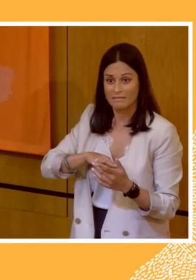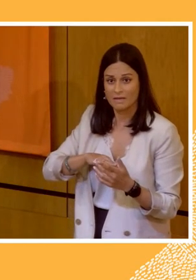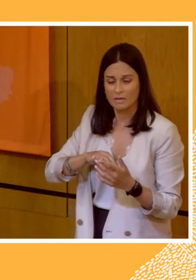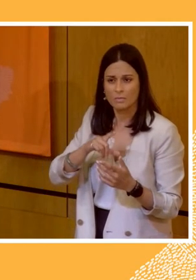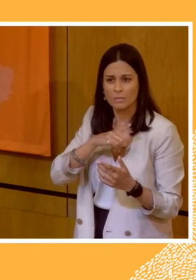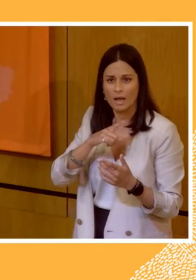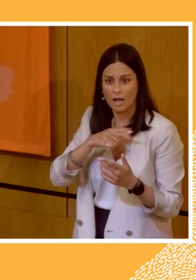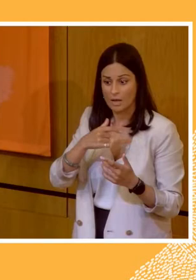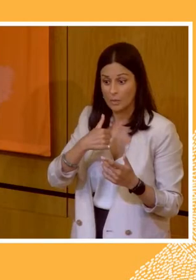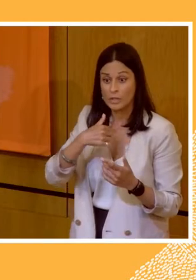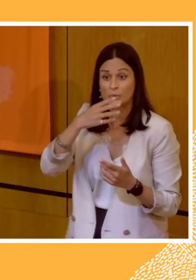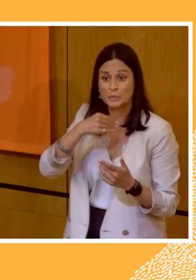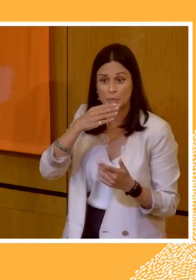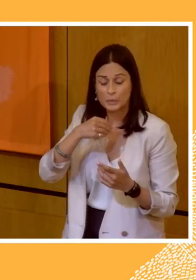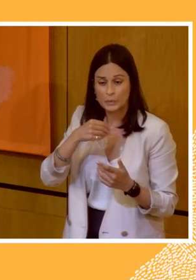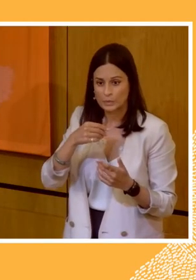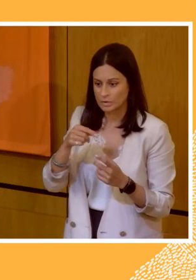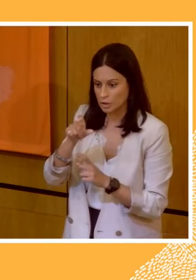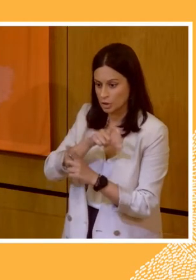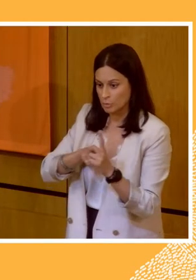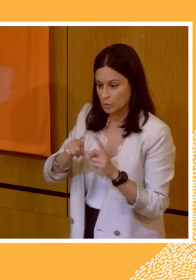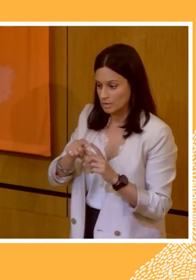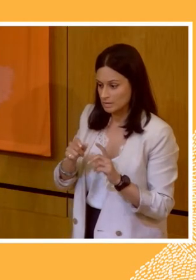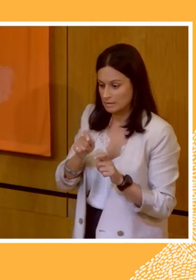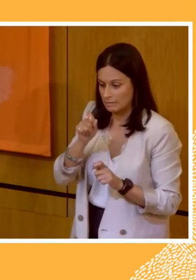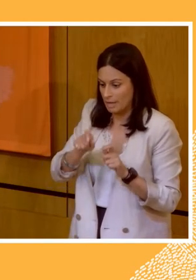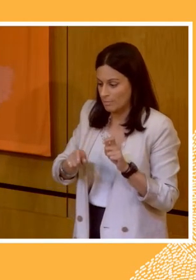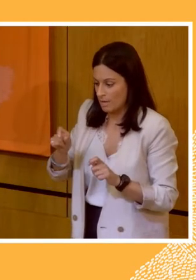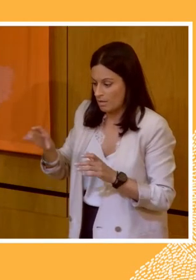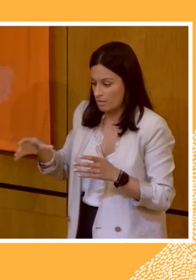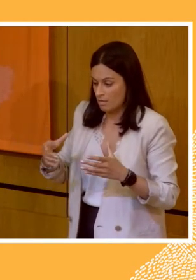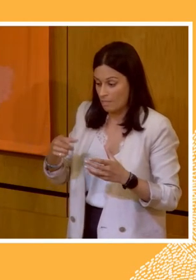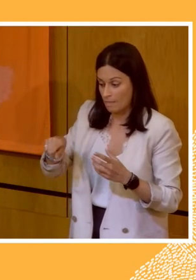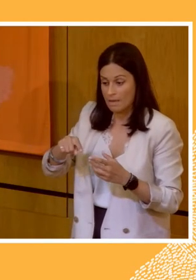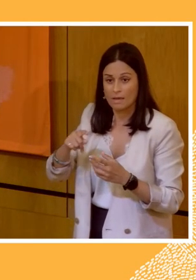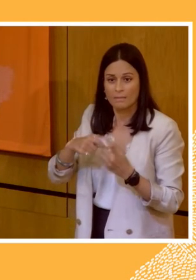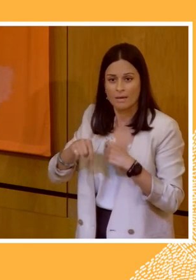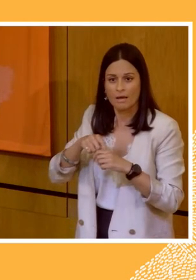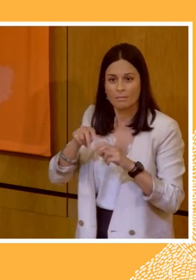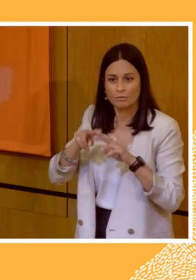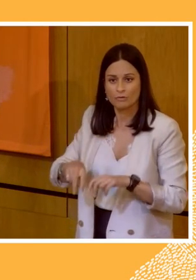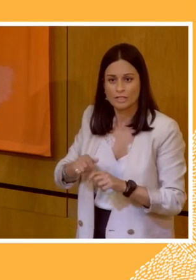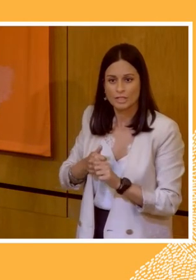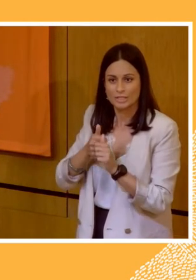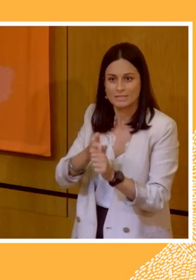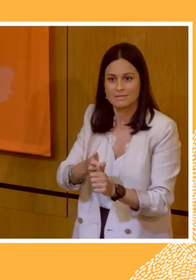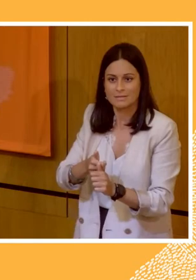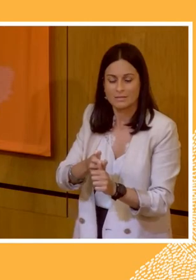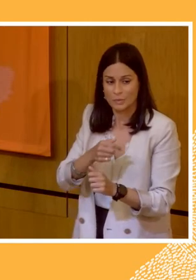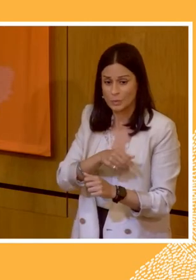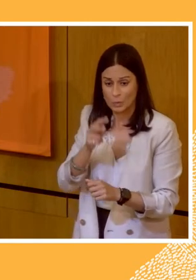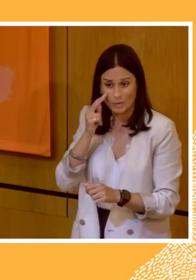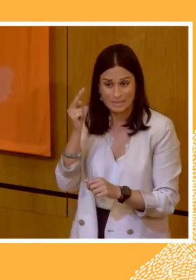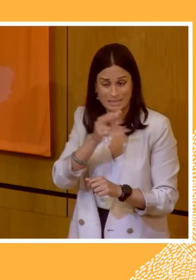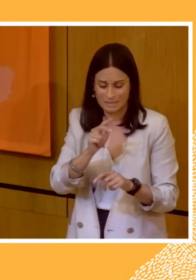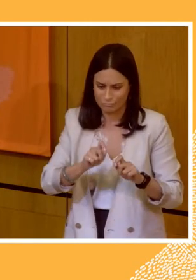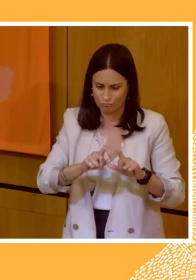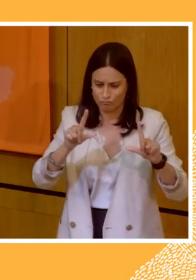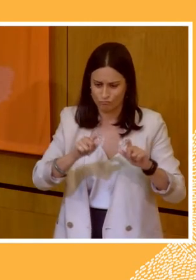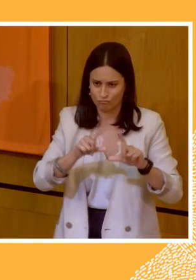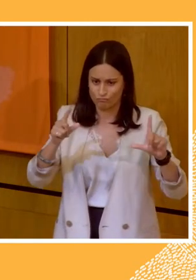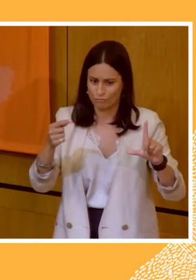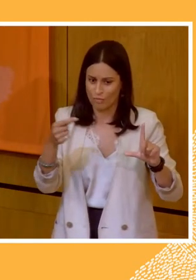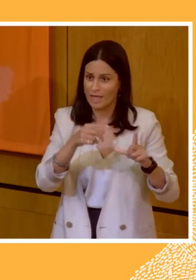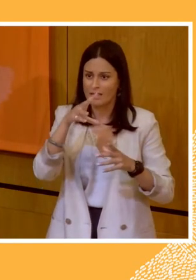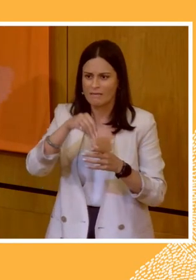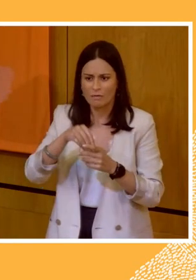that we used the community members as research assistants. And as you have been seeing, most of the people that are